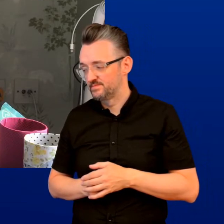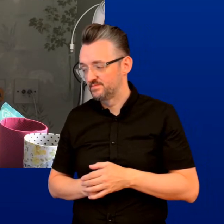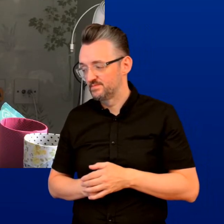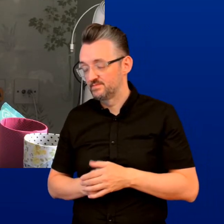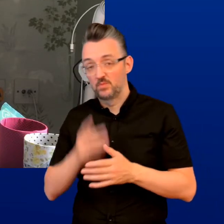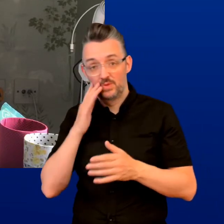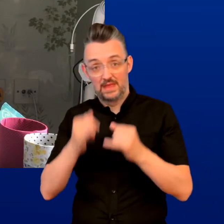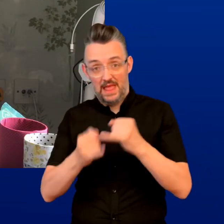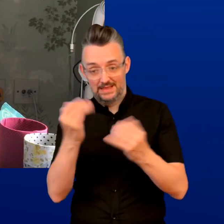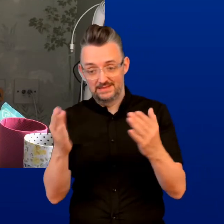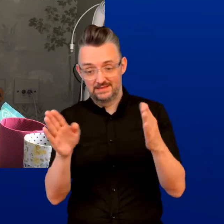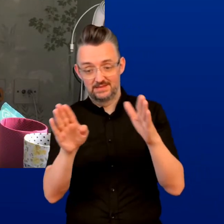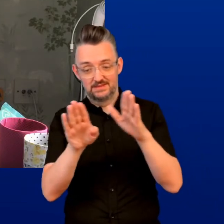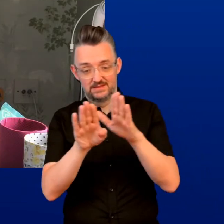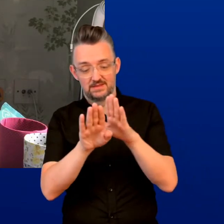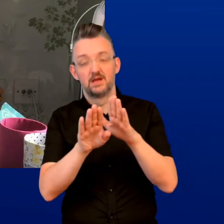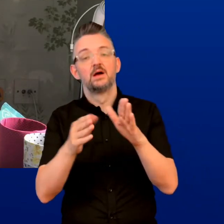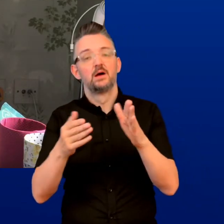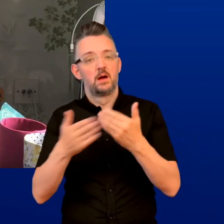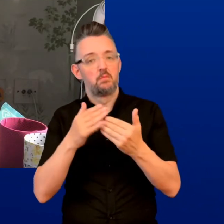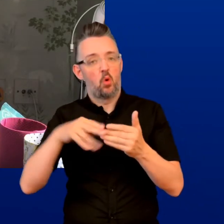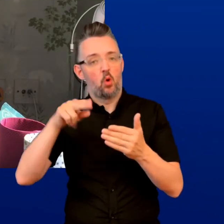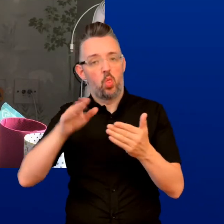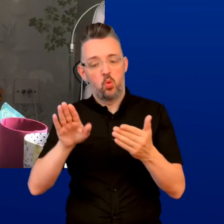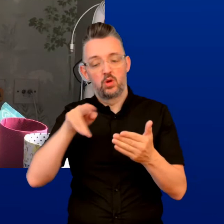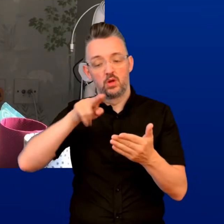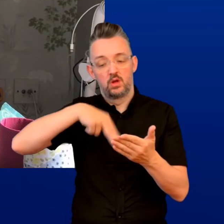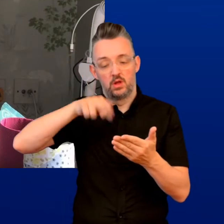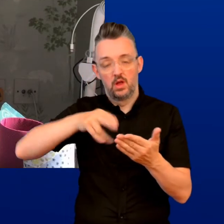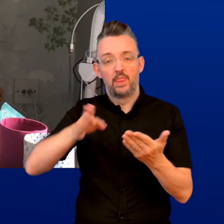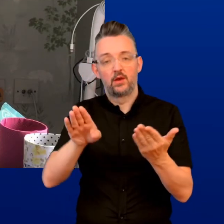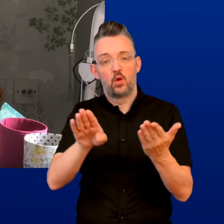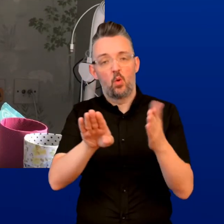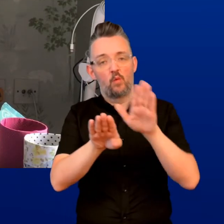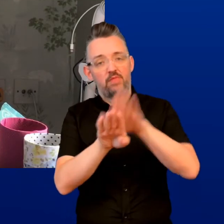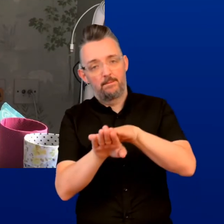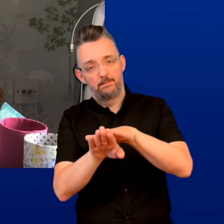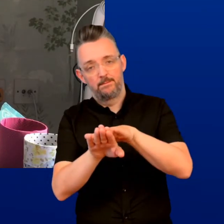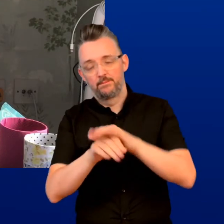And then when I come to the end again, I need to put some more in for the overlap.